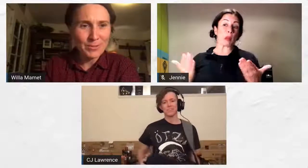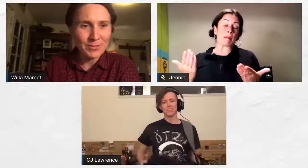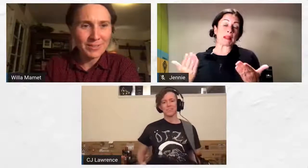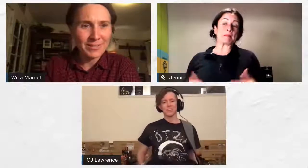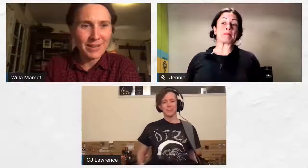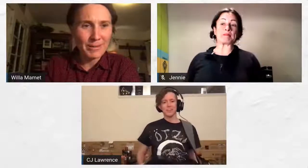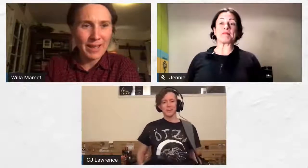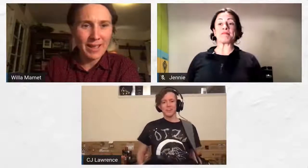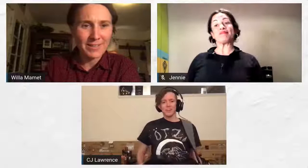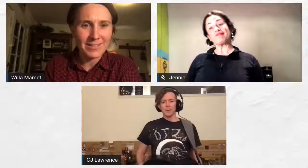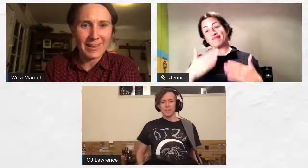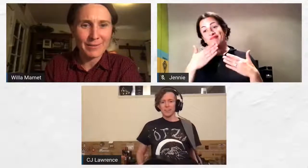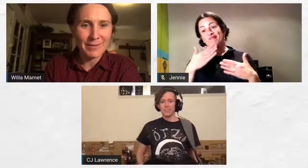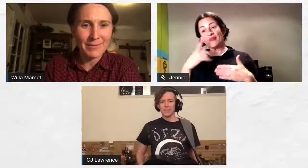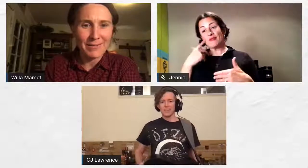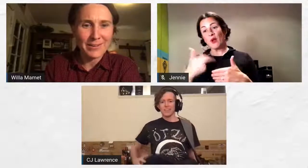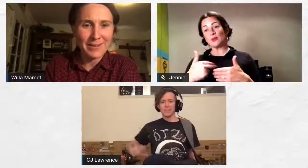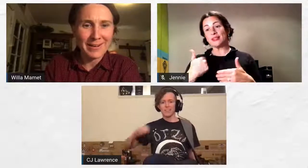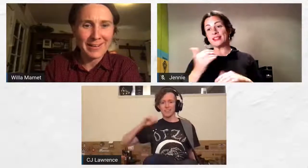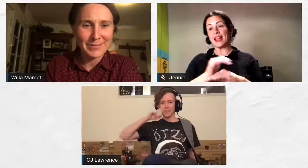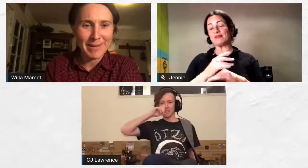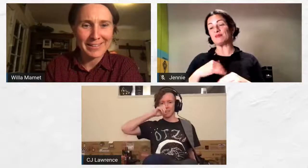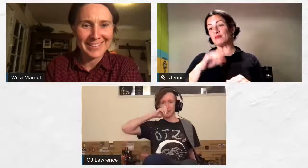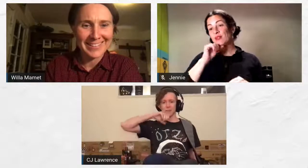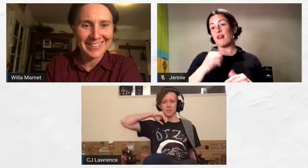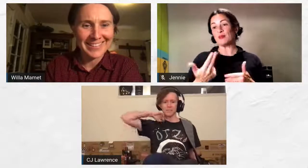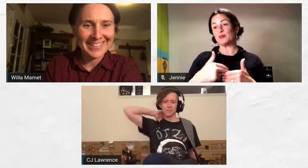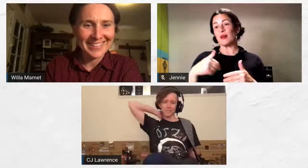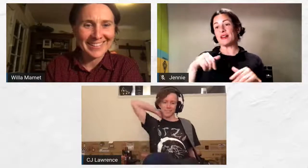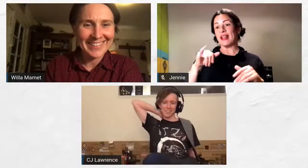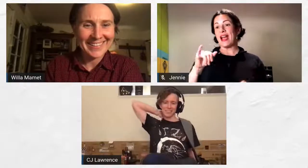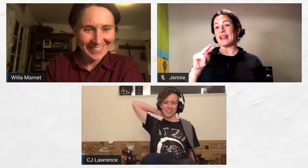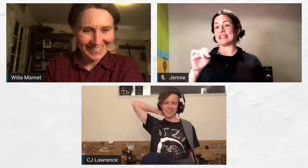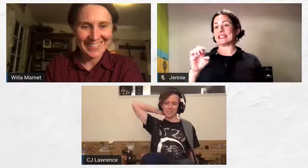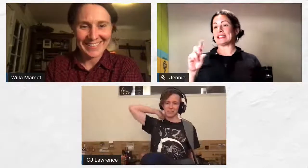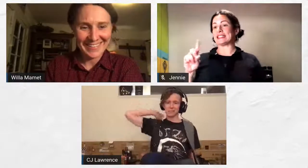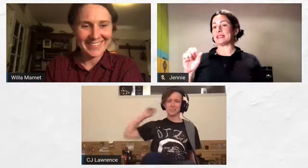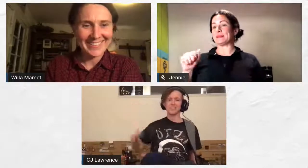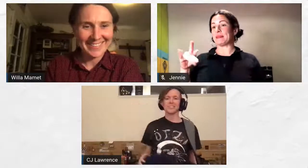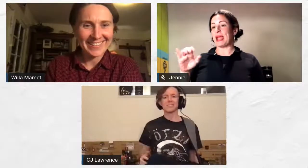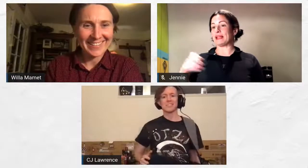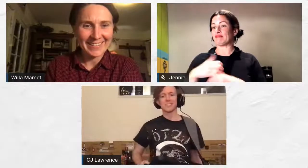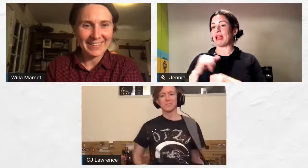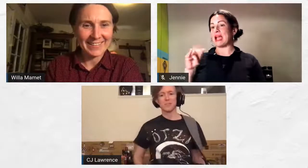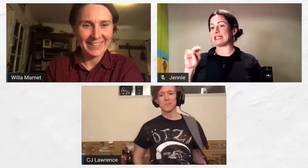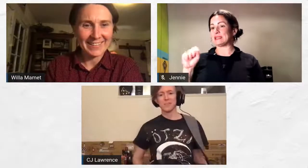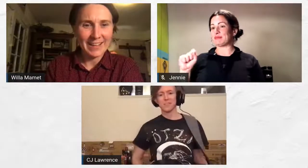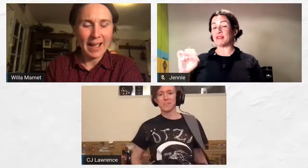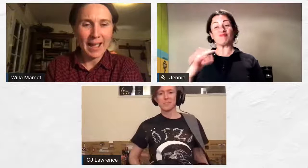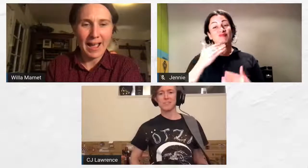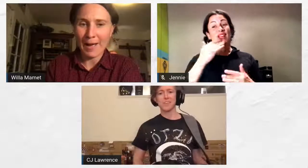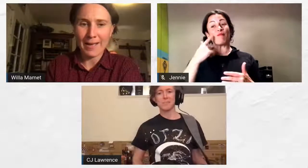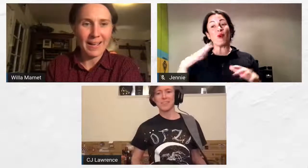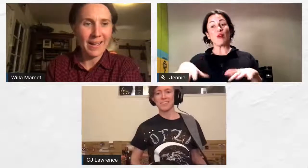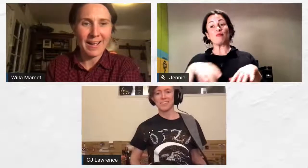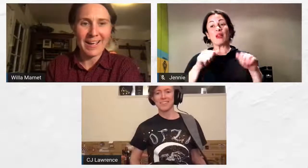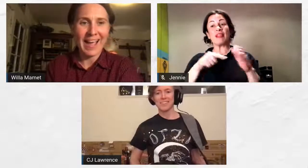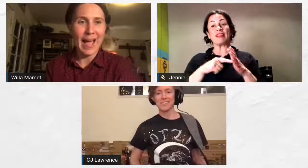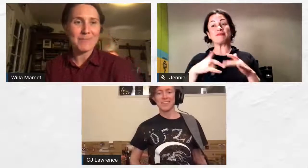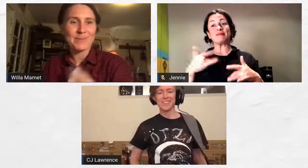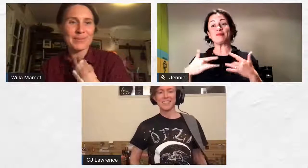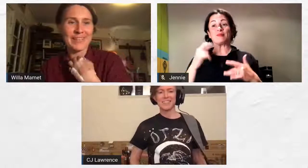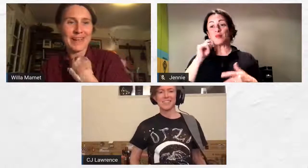you so much for coming to hang tonight. We loved having you on I Need Space. Cool. Thanks. Yeah, thanks for doing this. This is cool. I was excited about